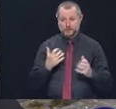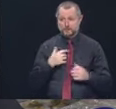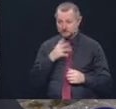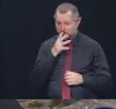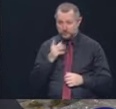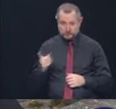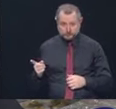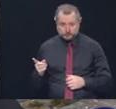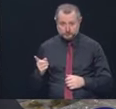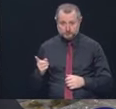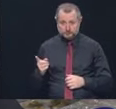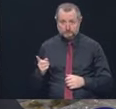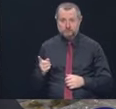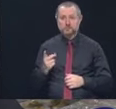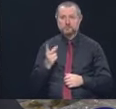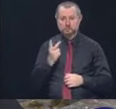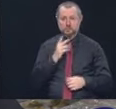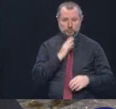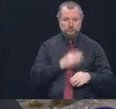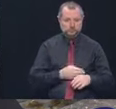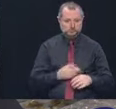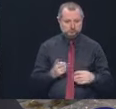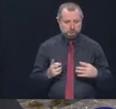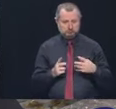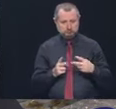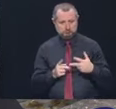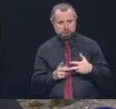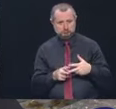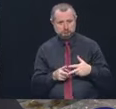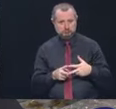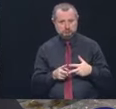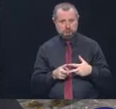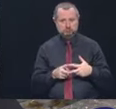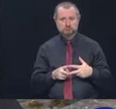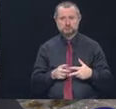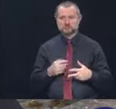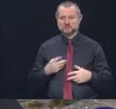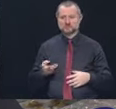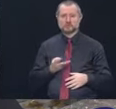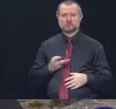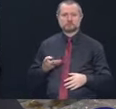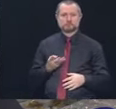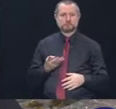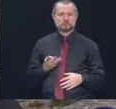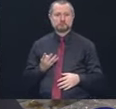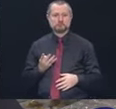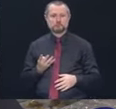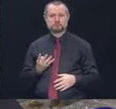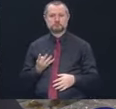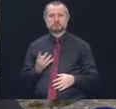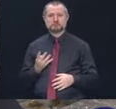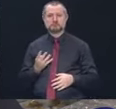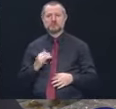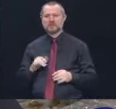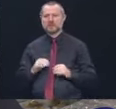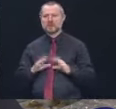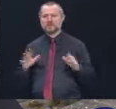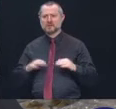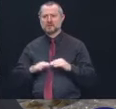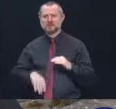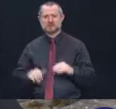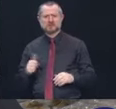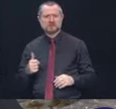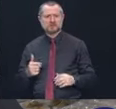and two of my daughters, which would have been four people, which is well within the 10 people that we